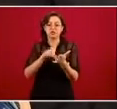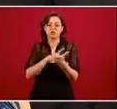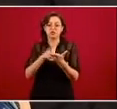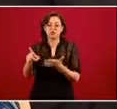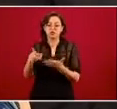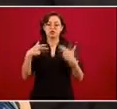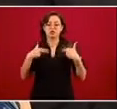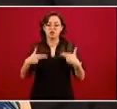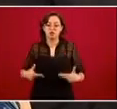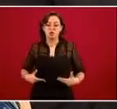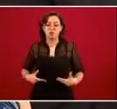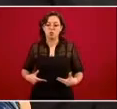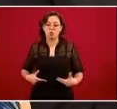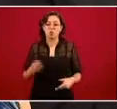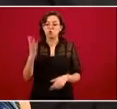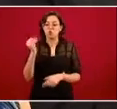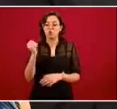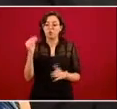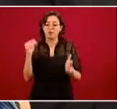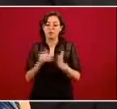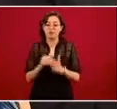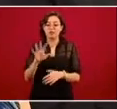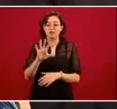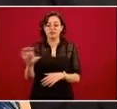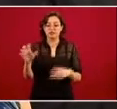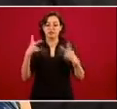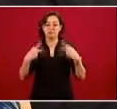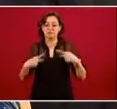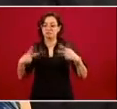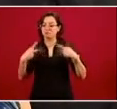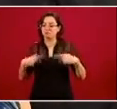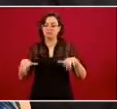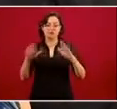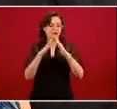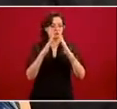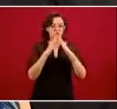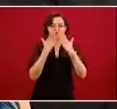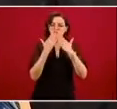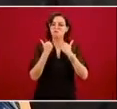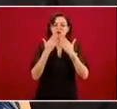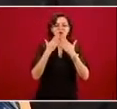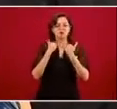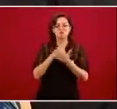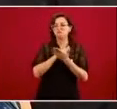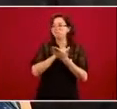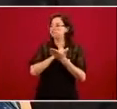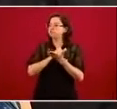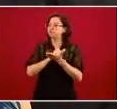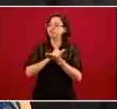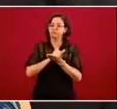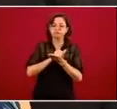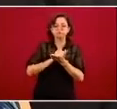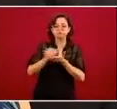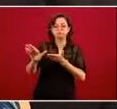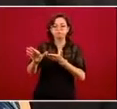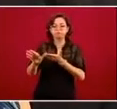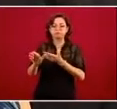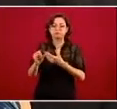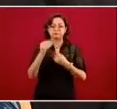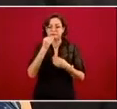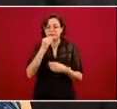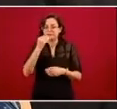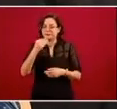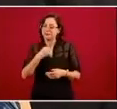documented that there are over 9,000